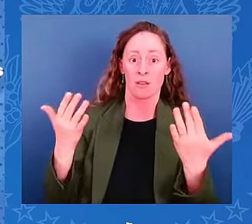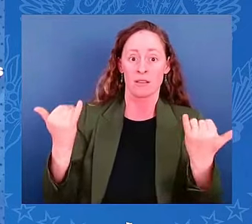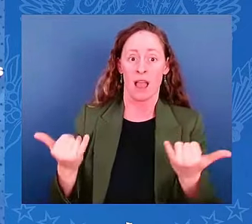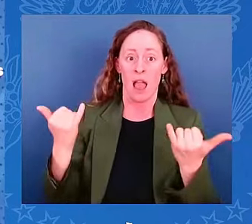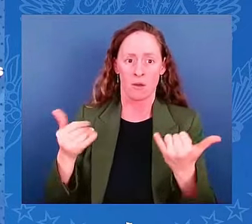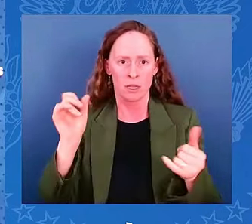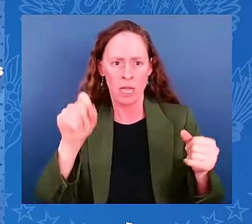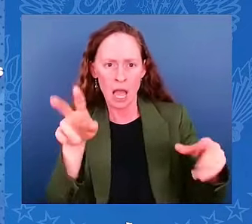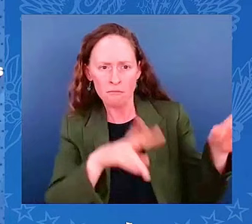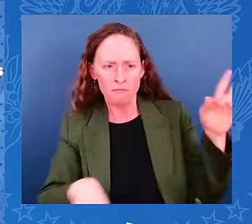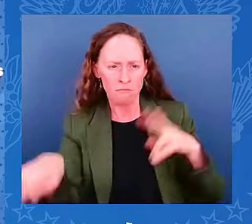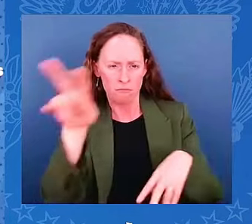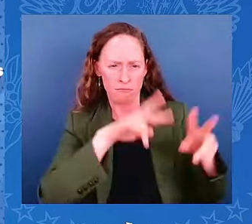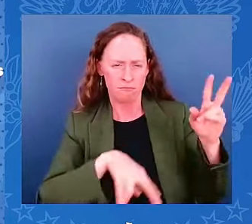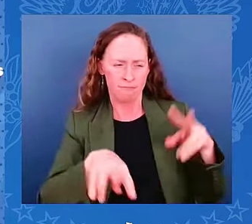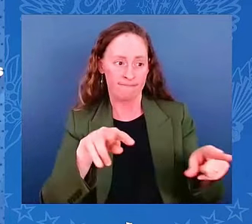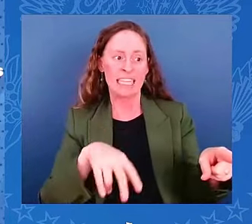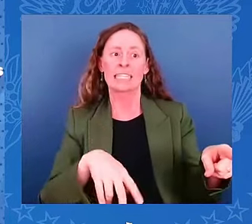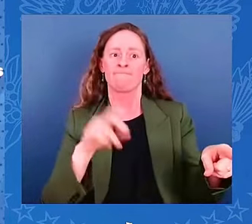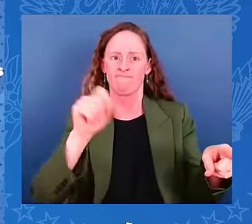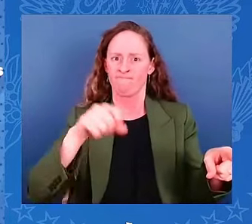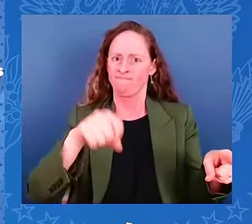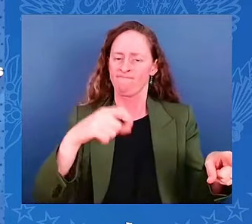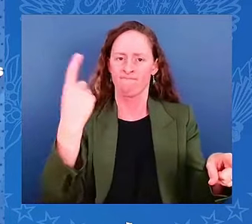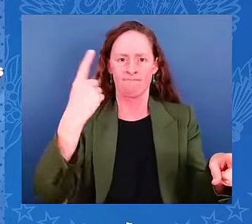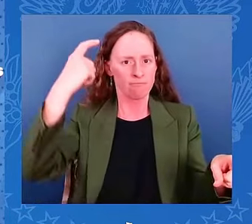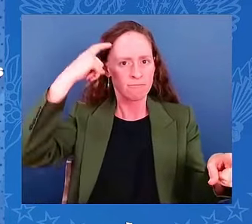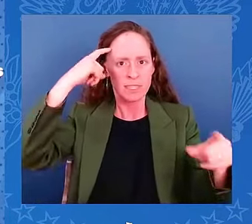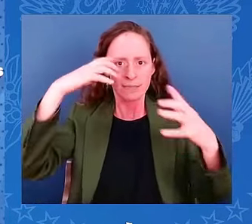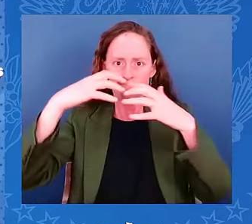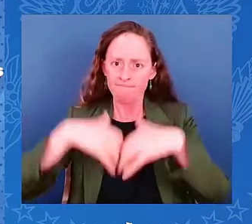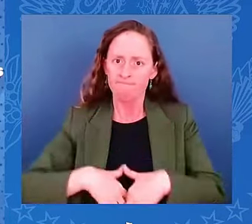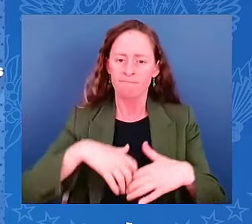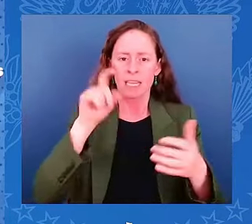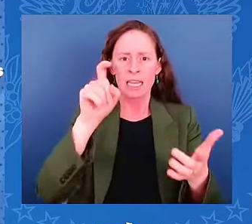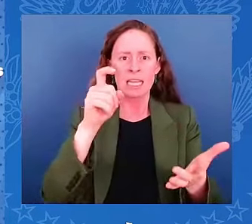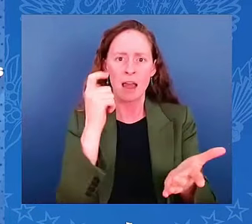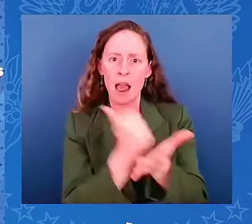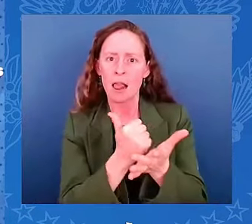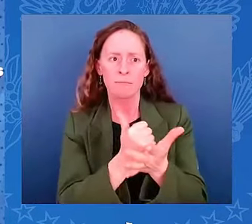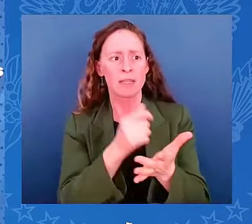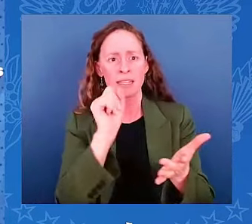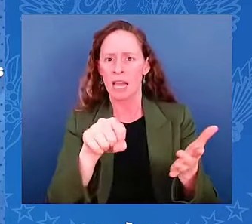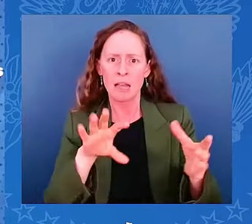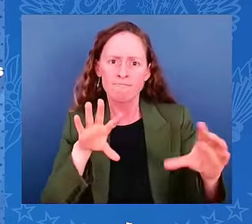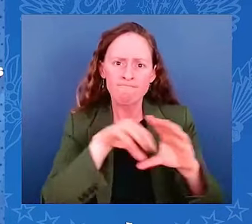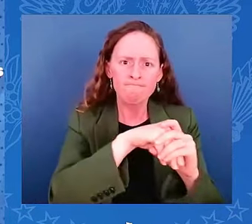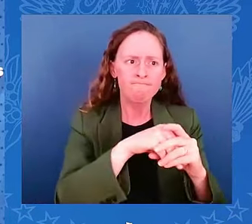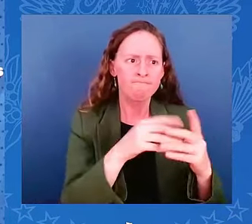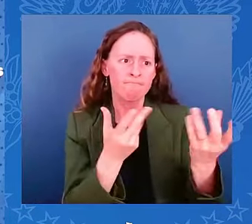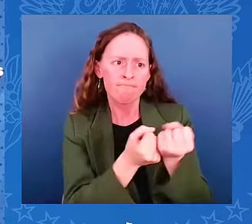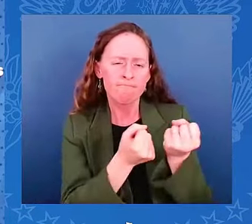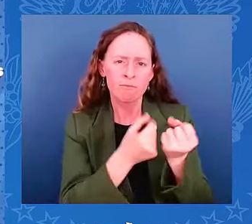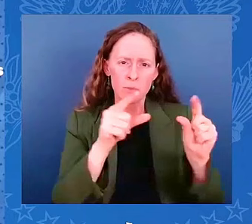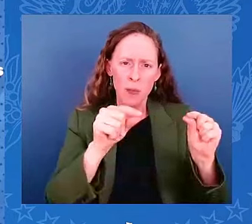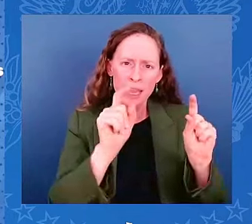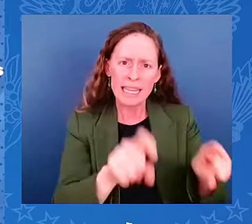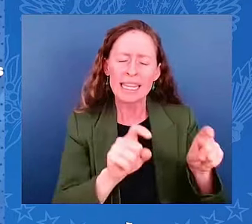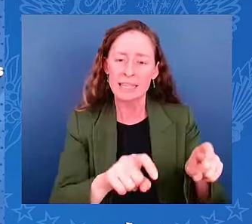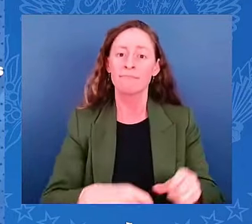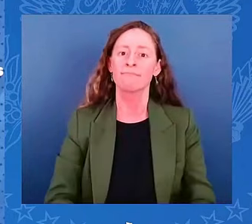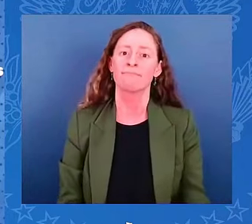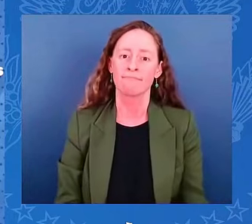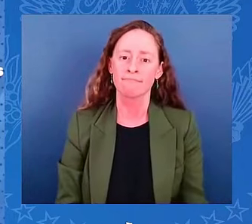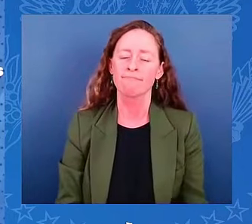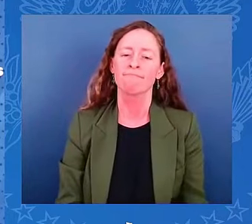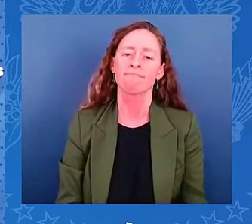them to the help they need. By the way, one of the reasons I wrote the latest veterans bill was because more veterans and